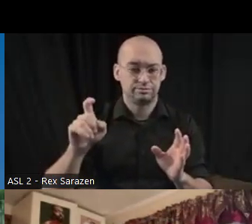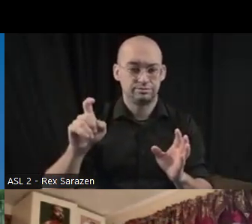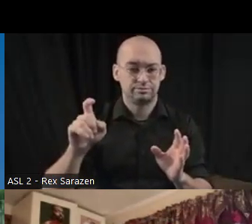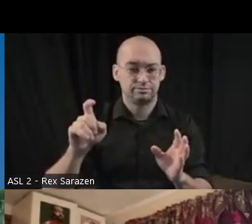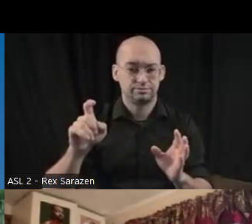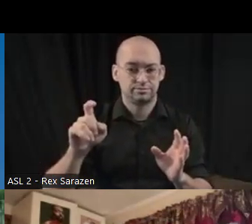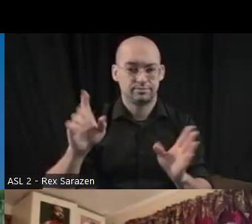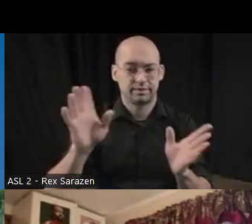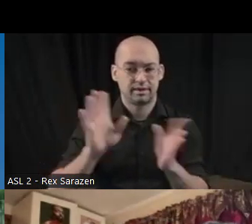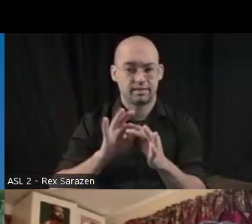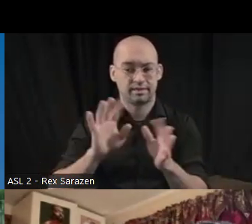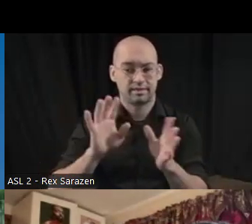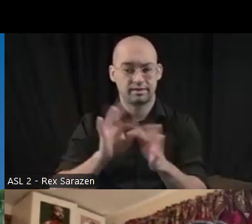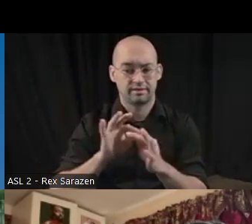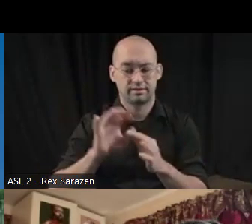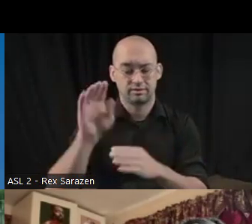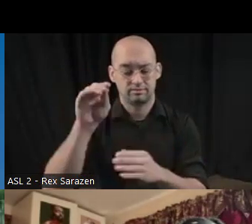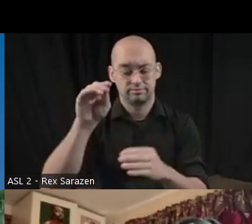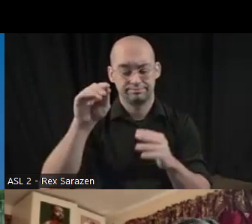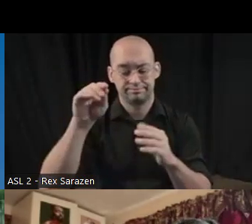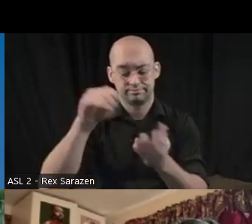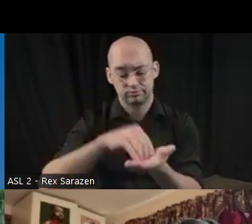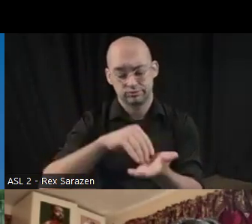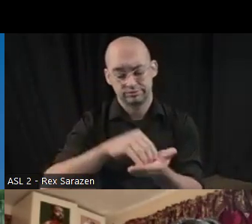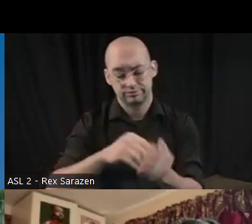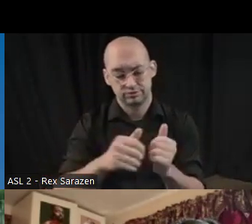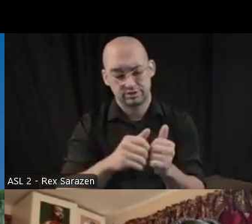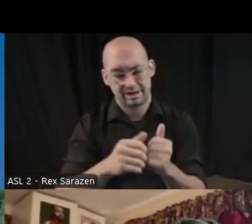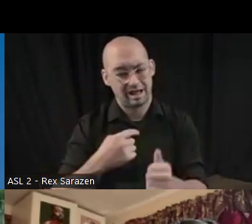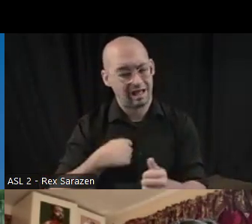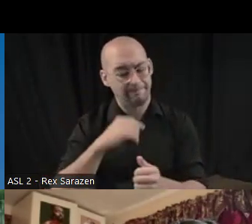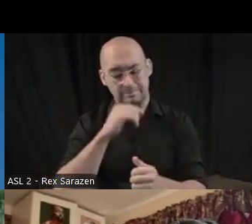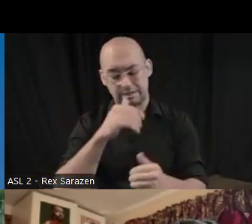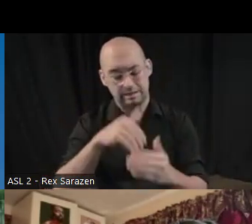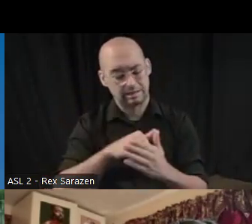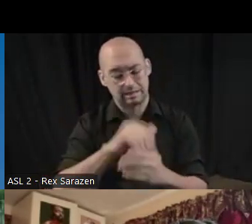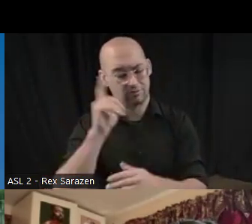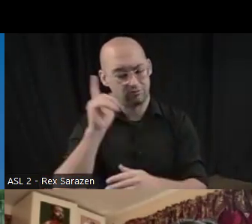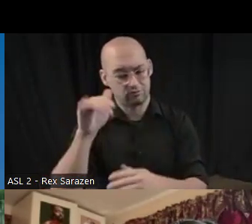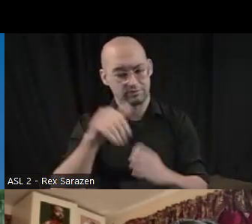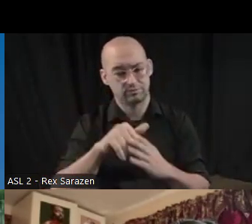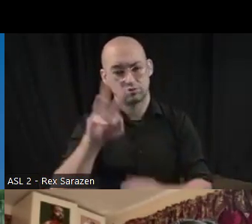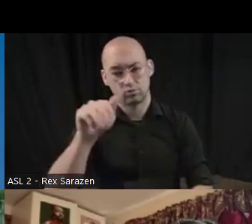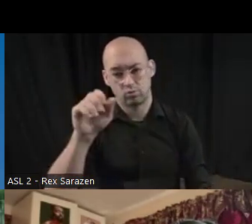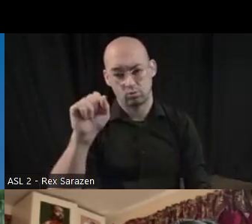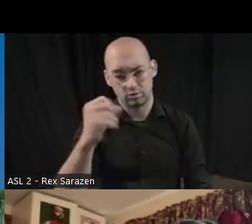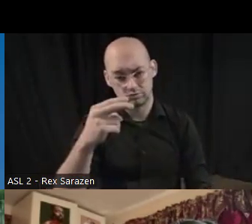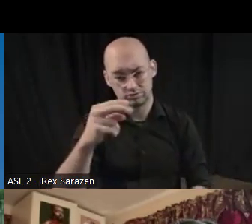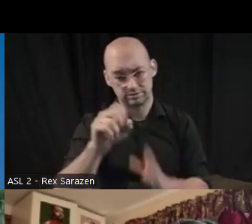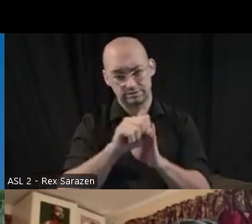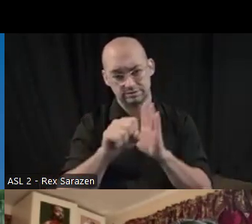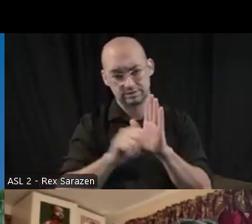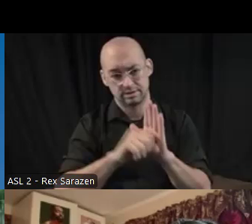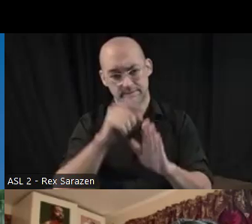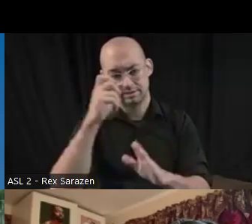link that you said you'd drop in. So I am no longer in California. I'm in Washington State, thanks to the Park